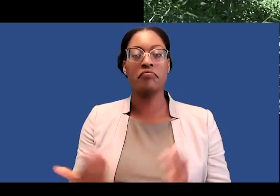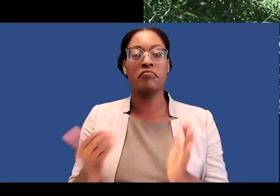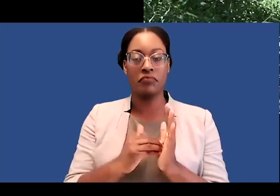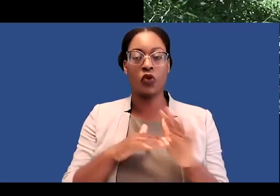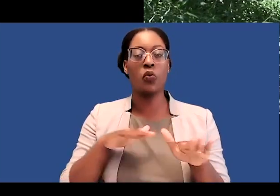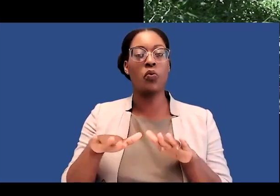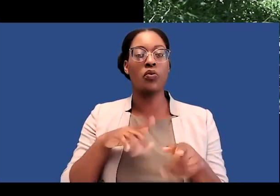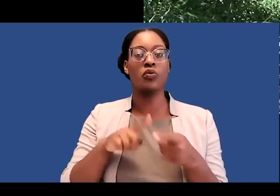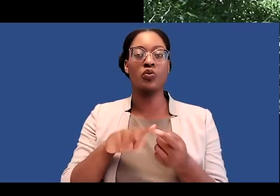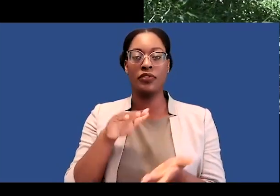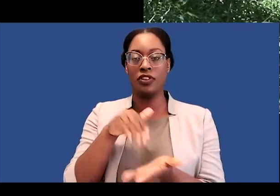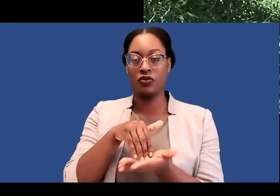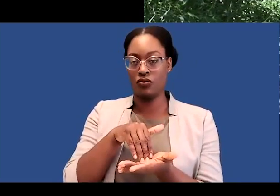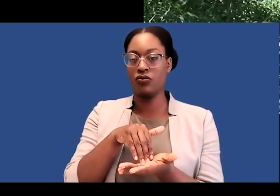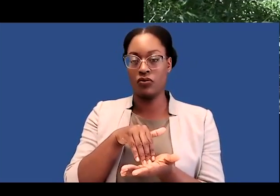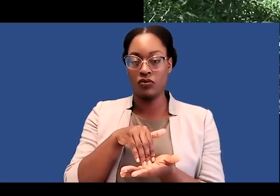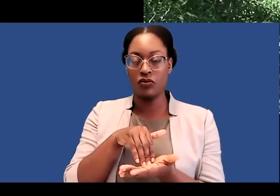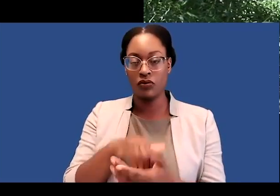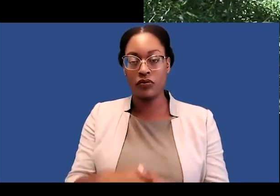Again, we're going to walk it back towards your center,